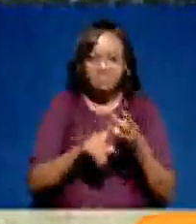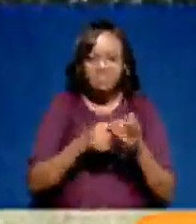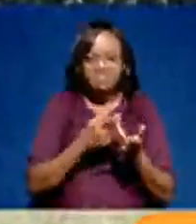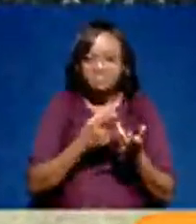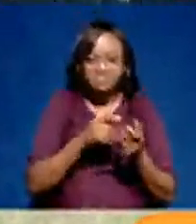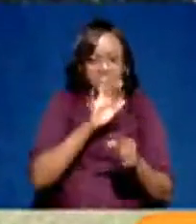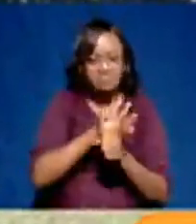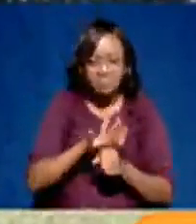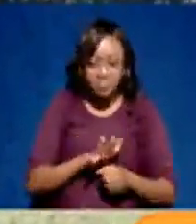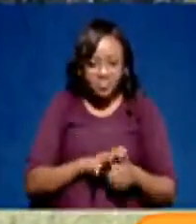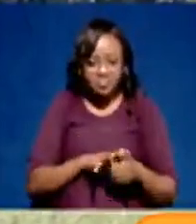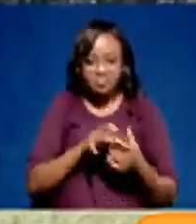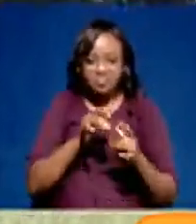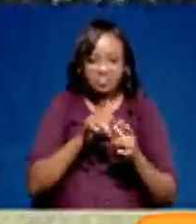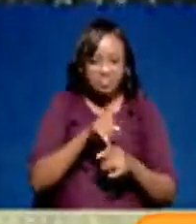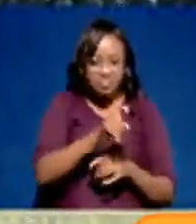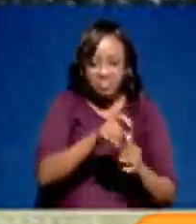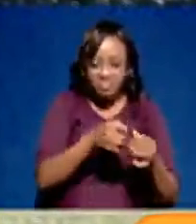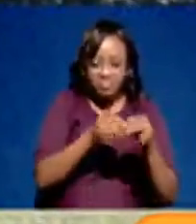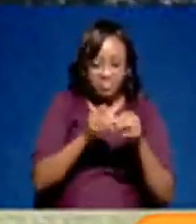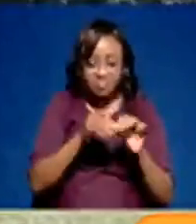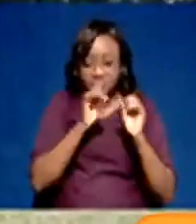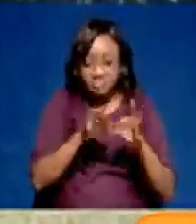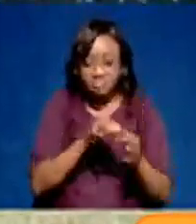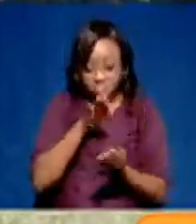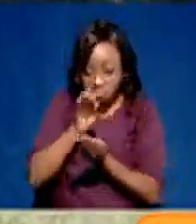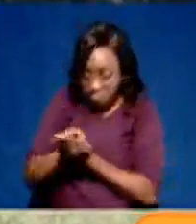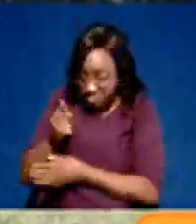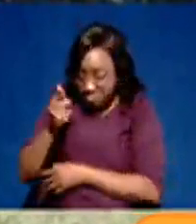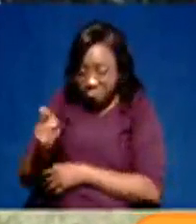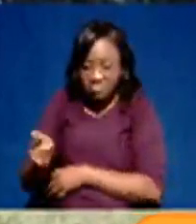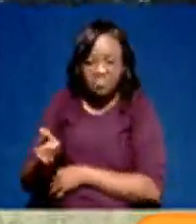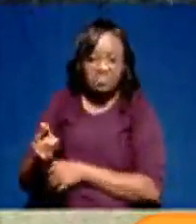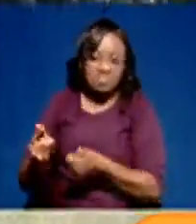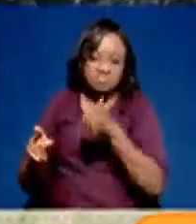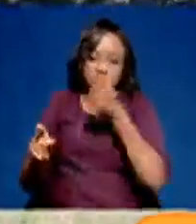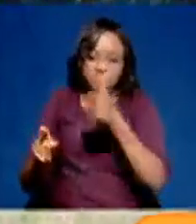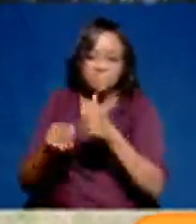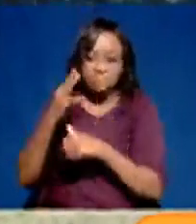hivyo mtu akiweka kwa warehouse receipt, the system